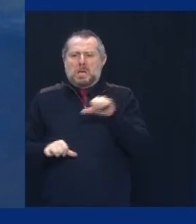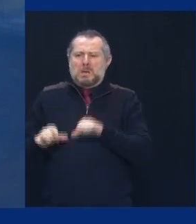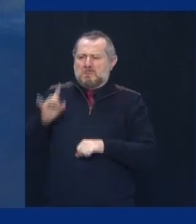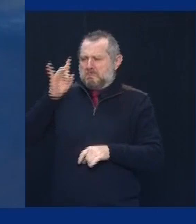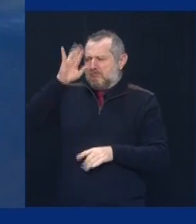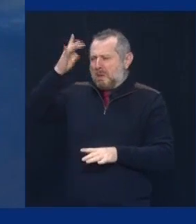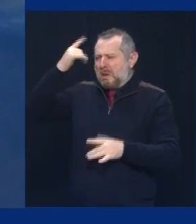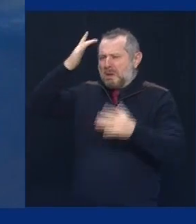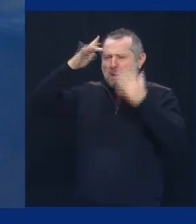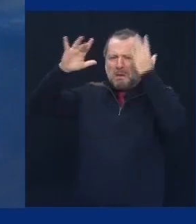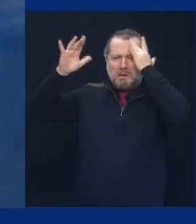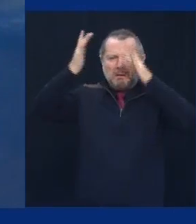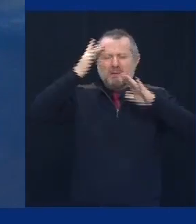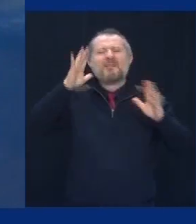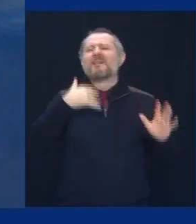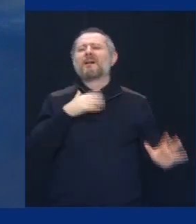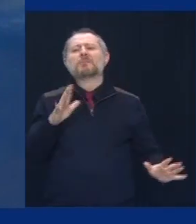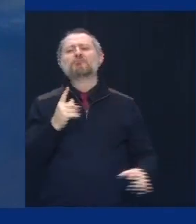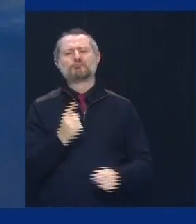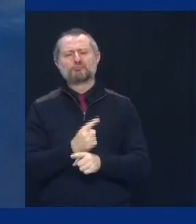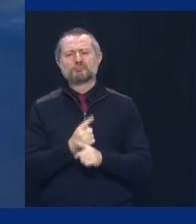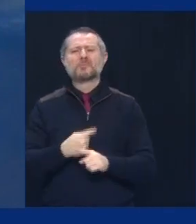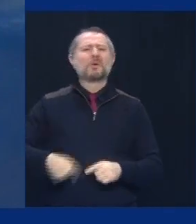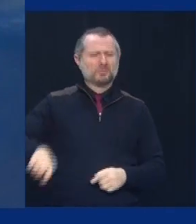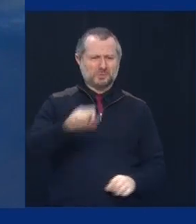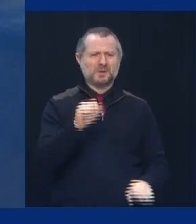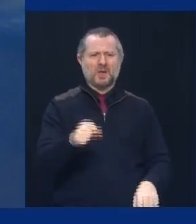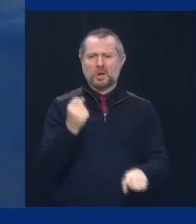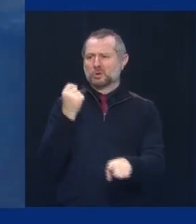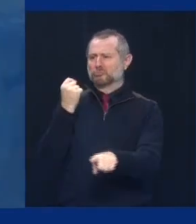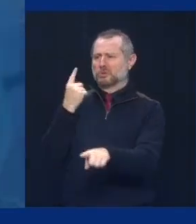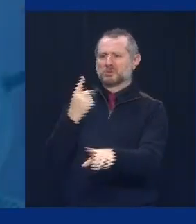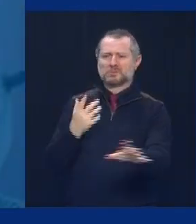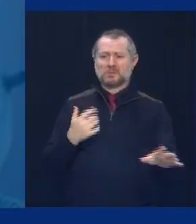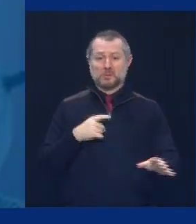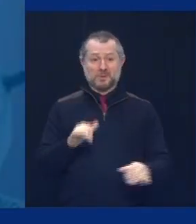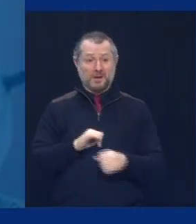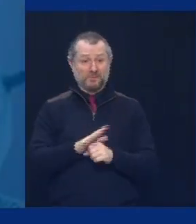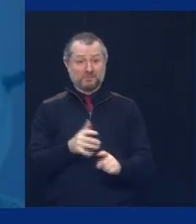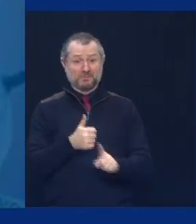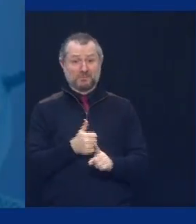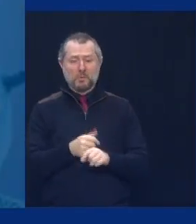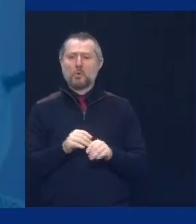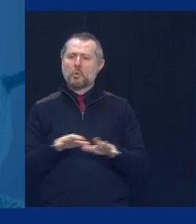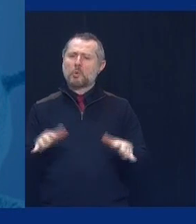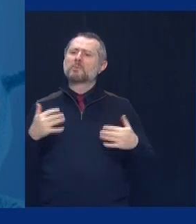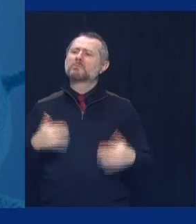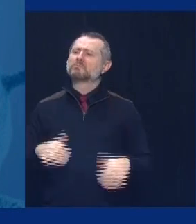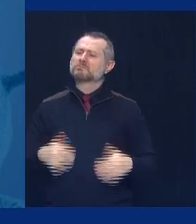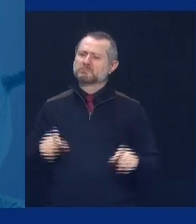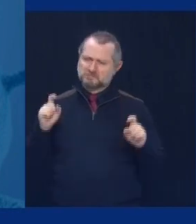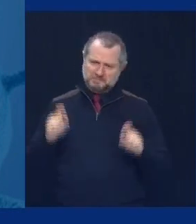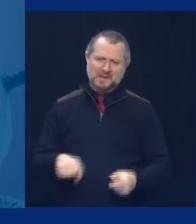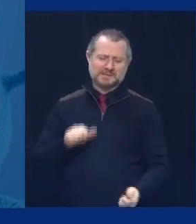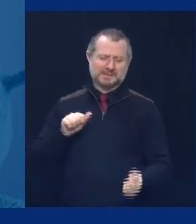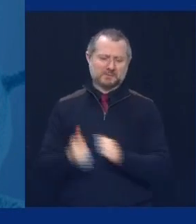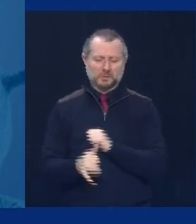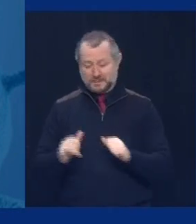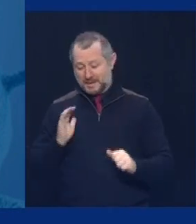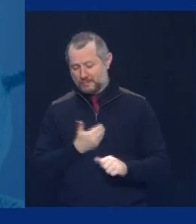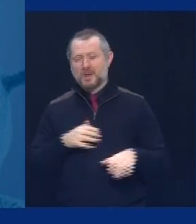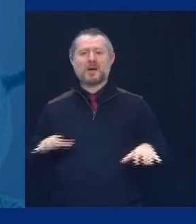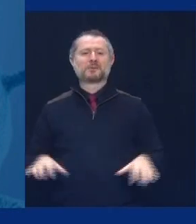sense rules. Where the virus is highest, then you have to take action. We're also